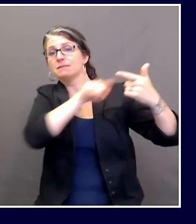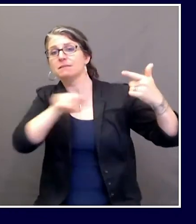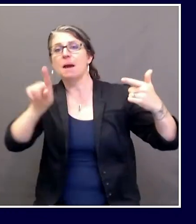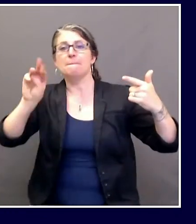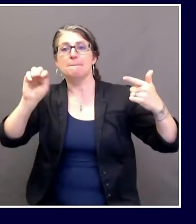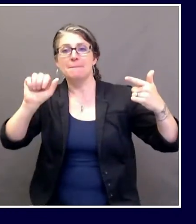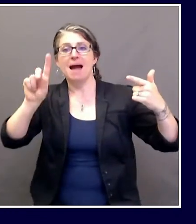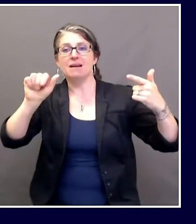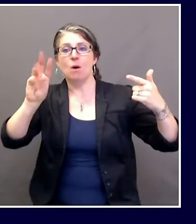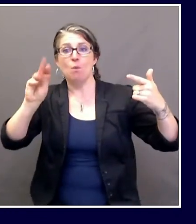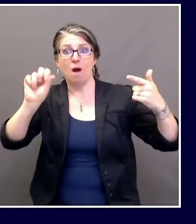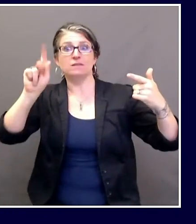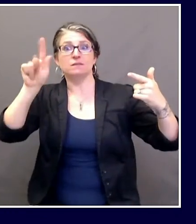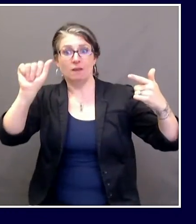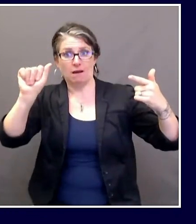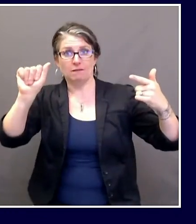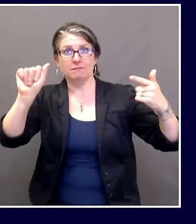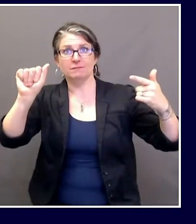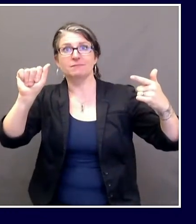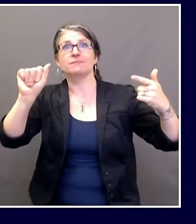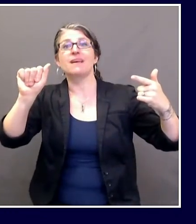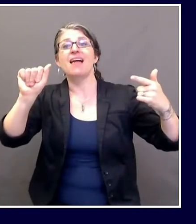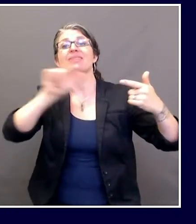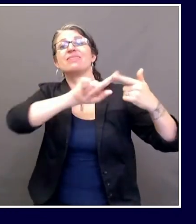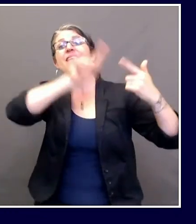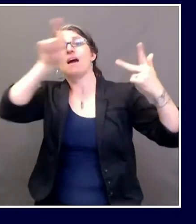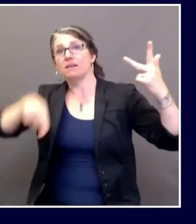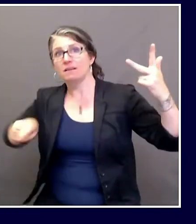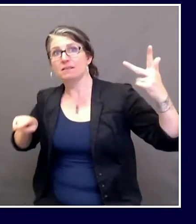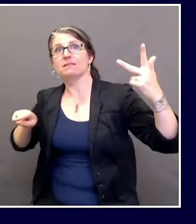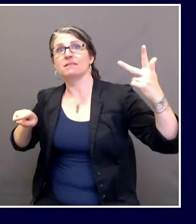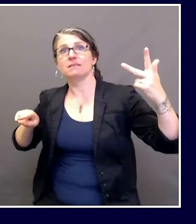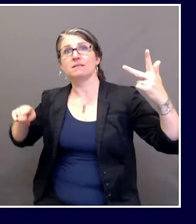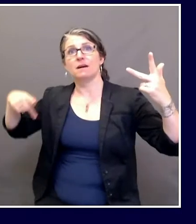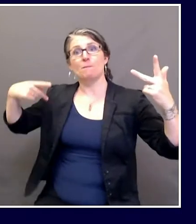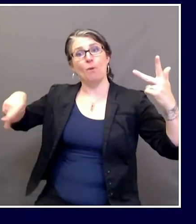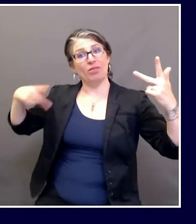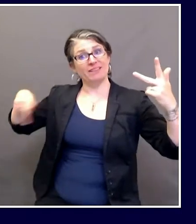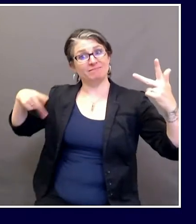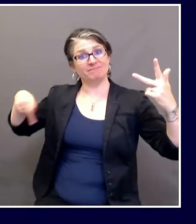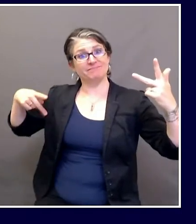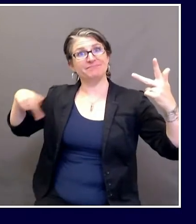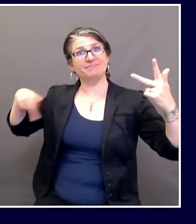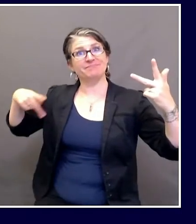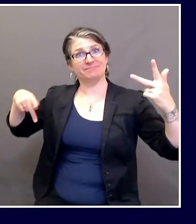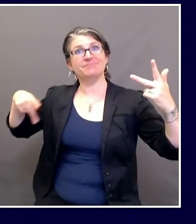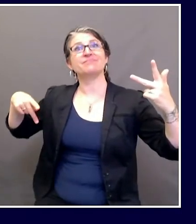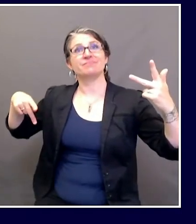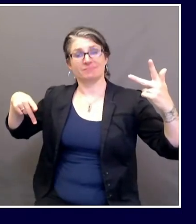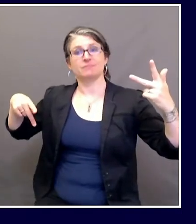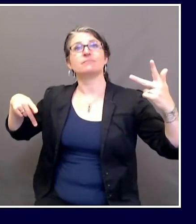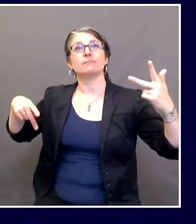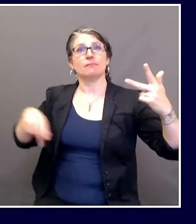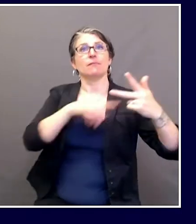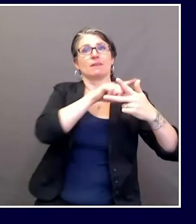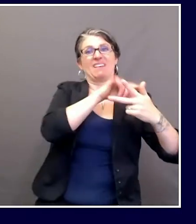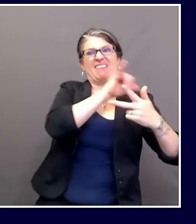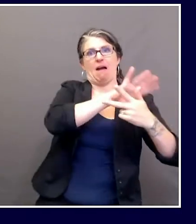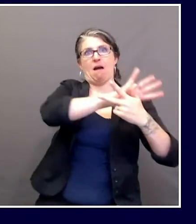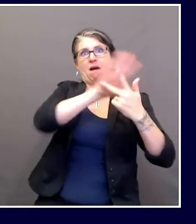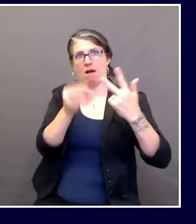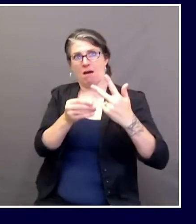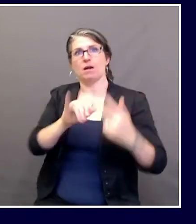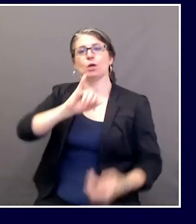will be going to Portland. It will be in Portland from Thursday, June 10th through Sunday, June